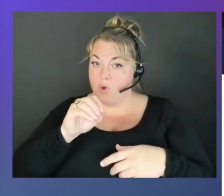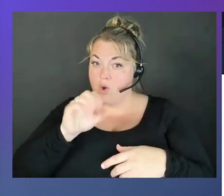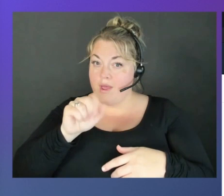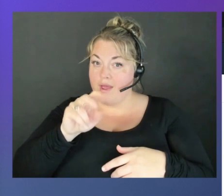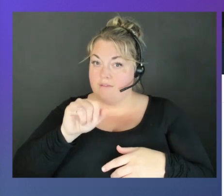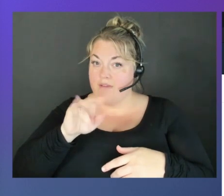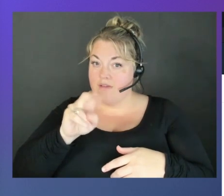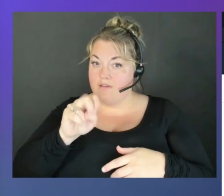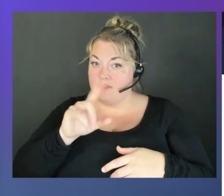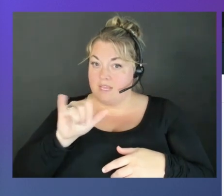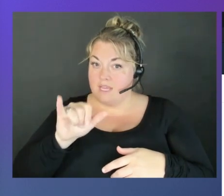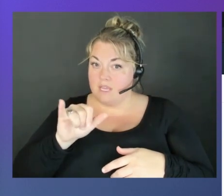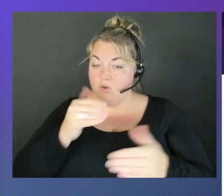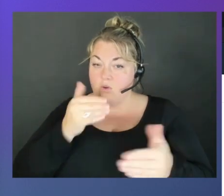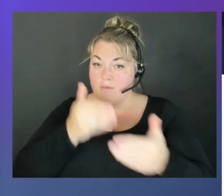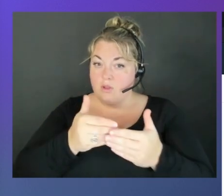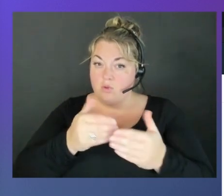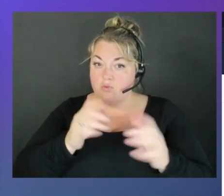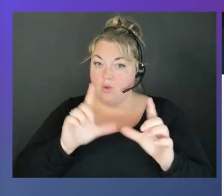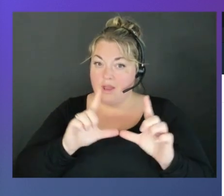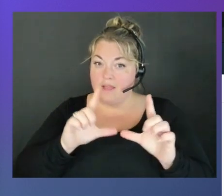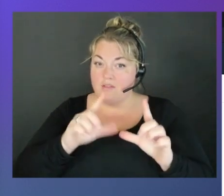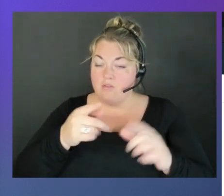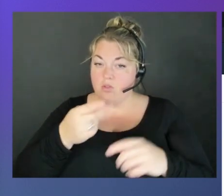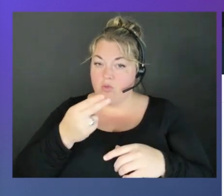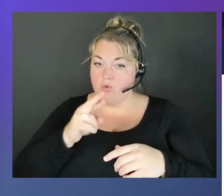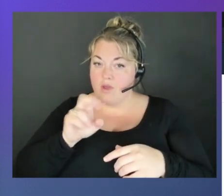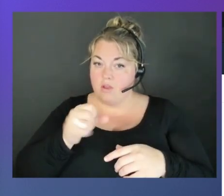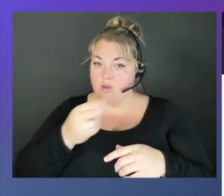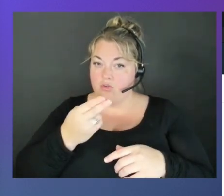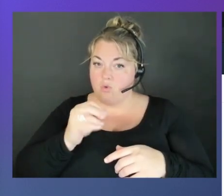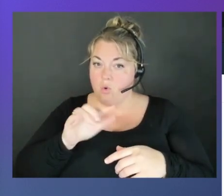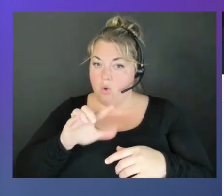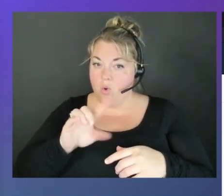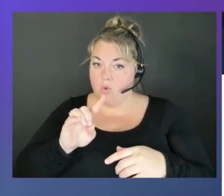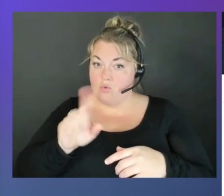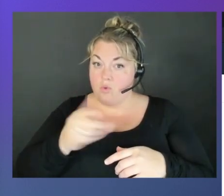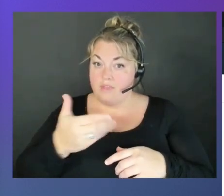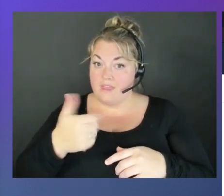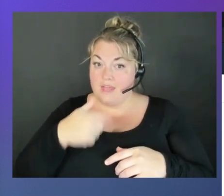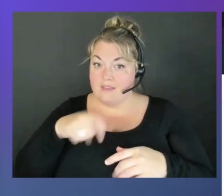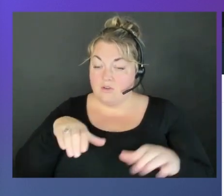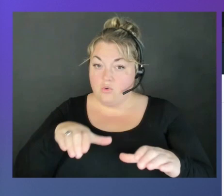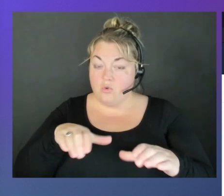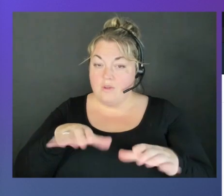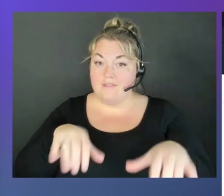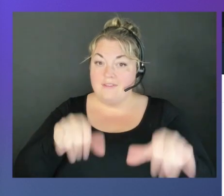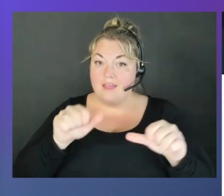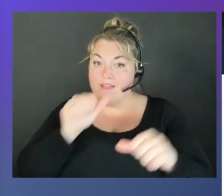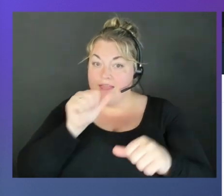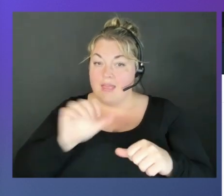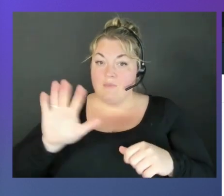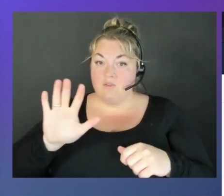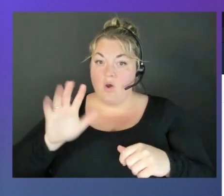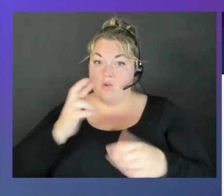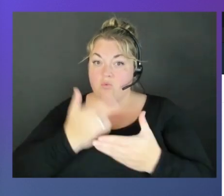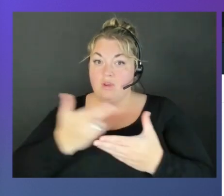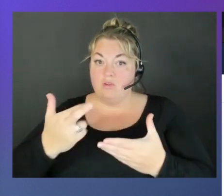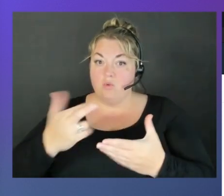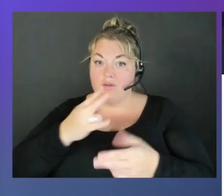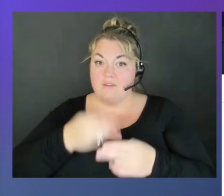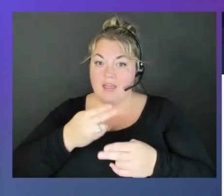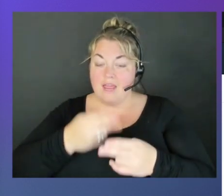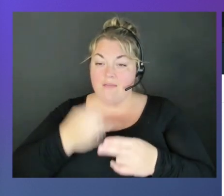threshold? So all I need to do is take the Amazon resource name for